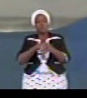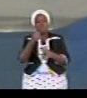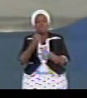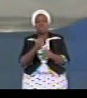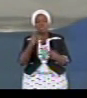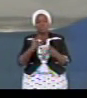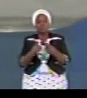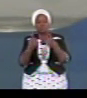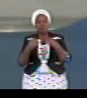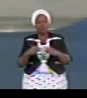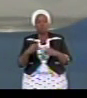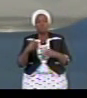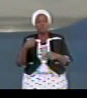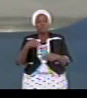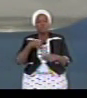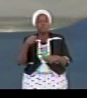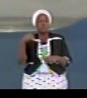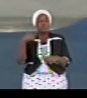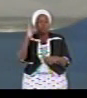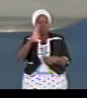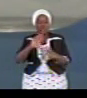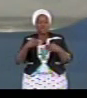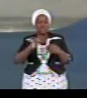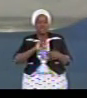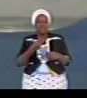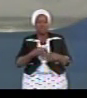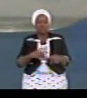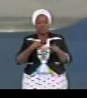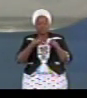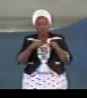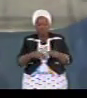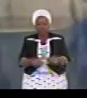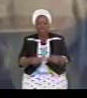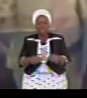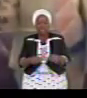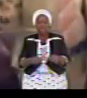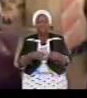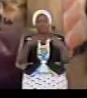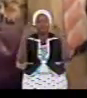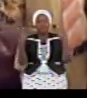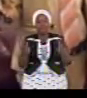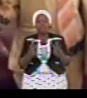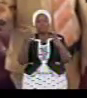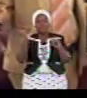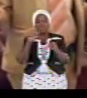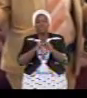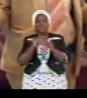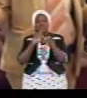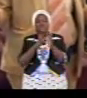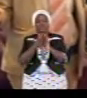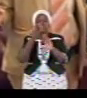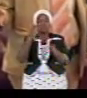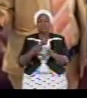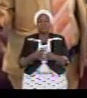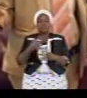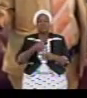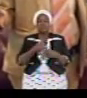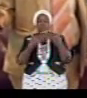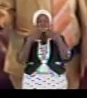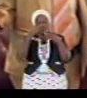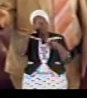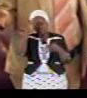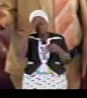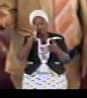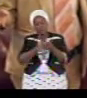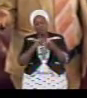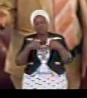will give us constant victory in Jesus' name. But thank you, because we know you